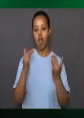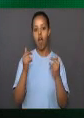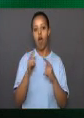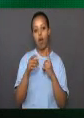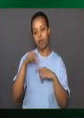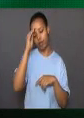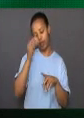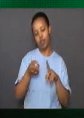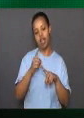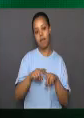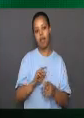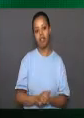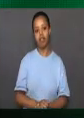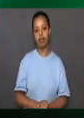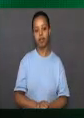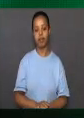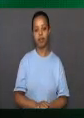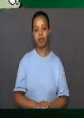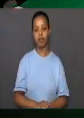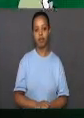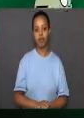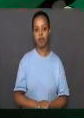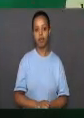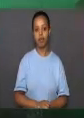Let's get back to our lesson.